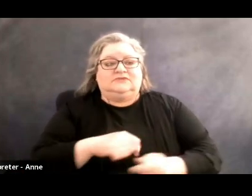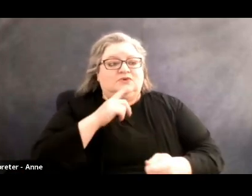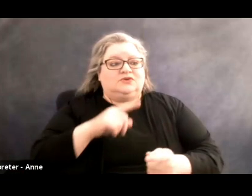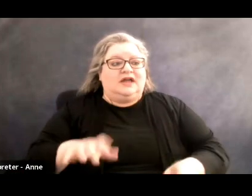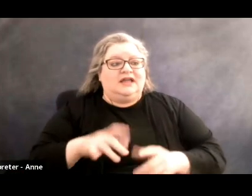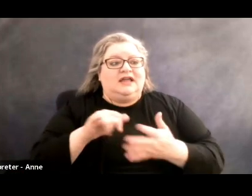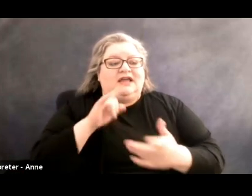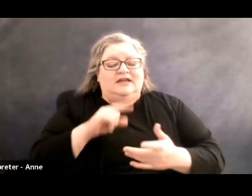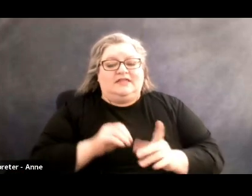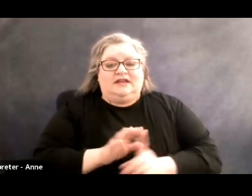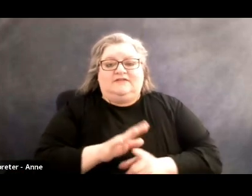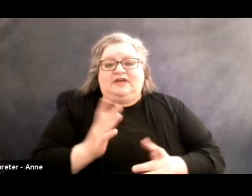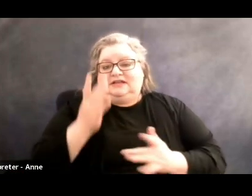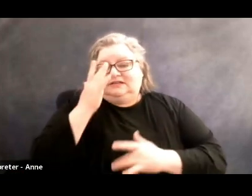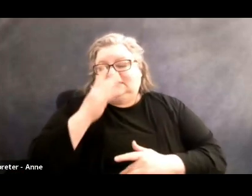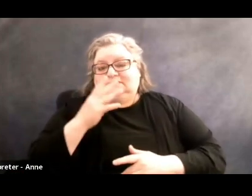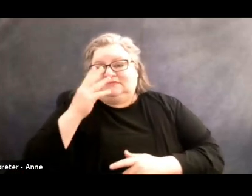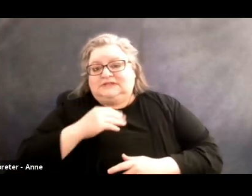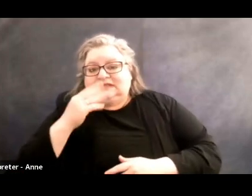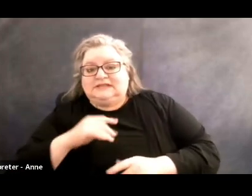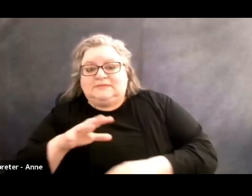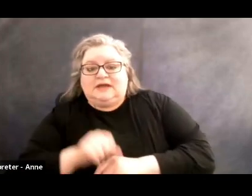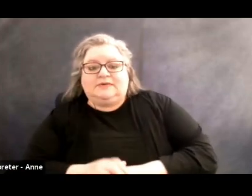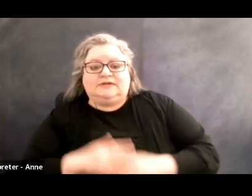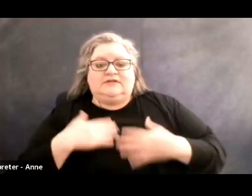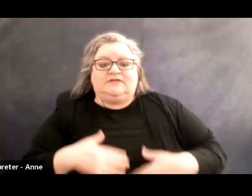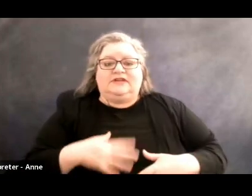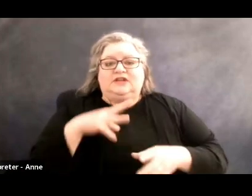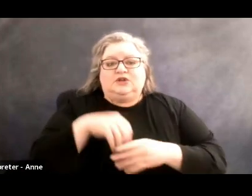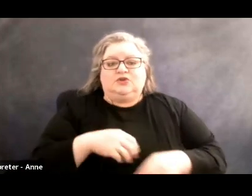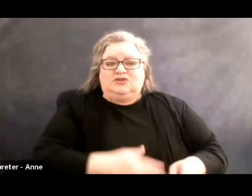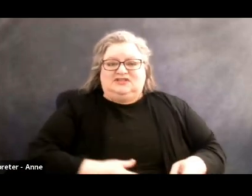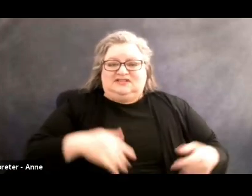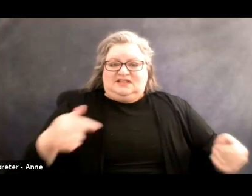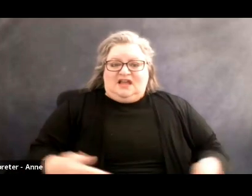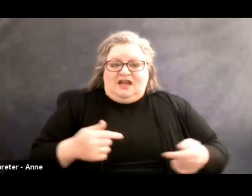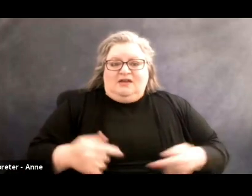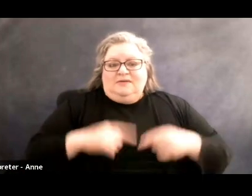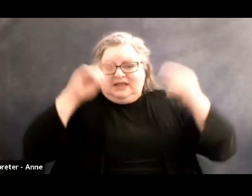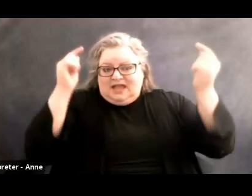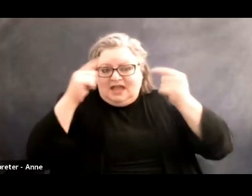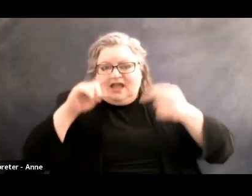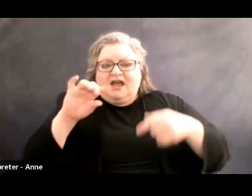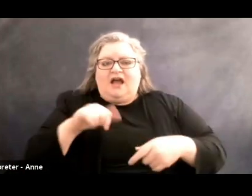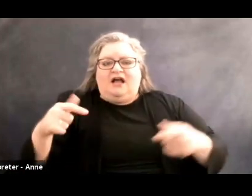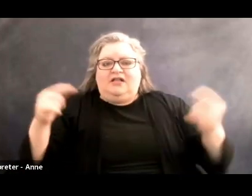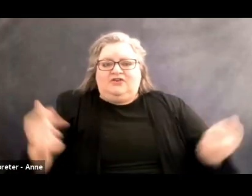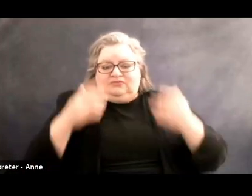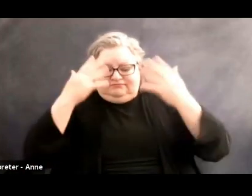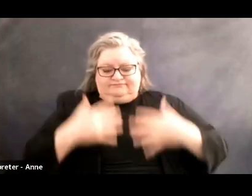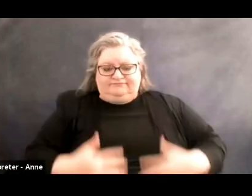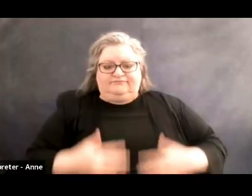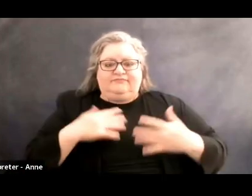habits. Physical symptoms may include stomach aches, headaches, or other aches. Common